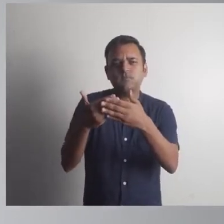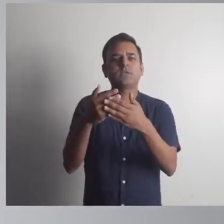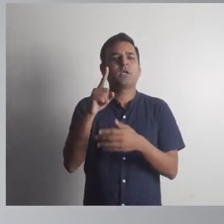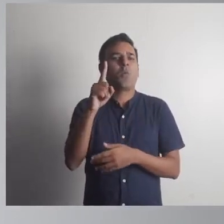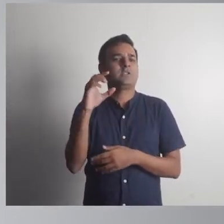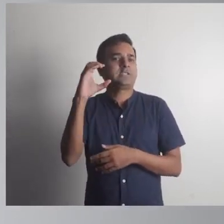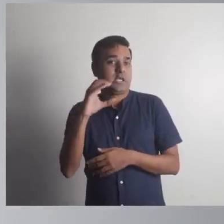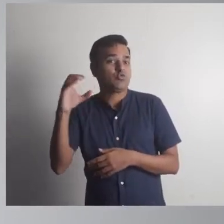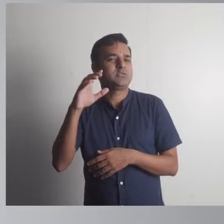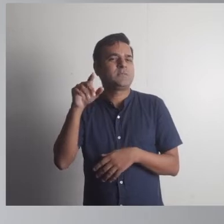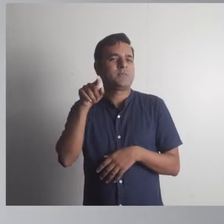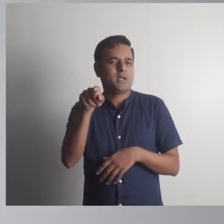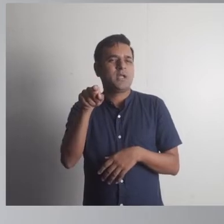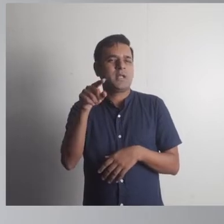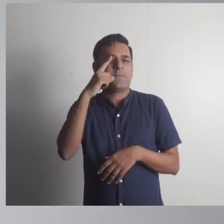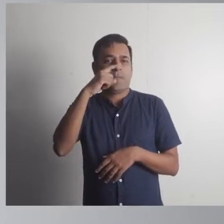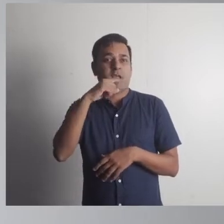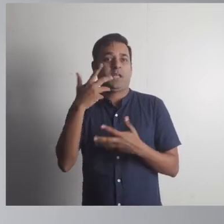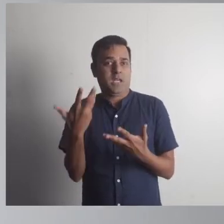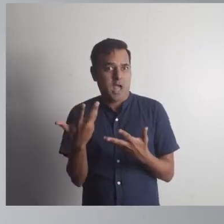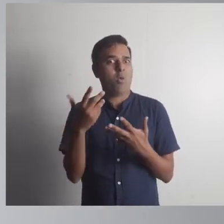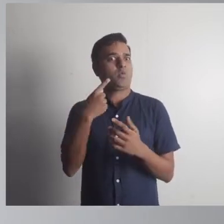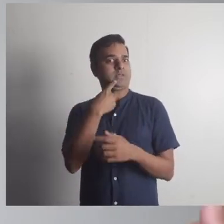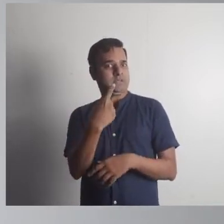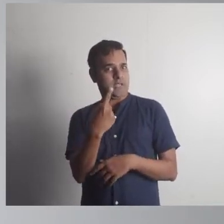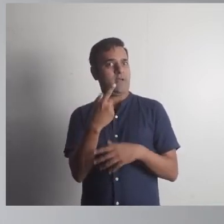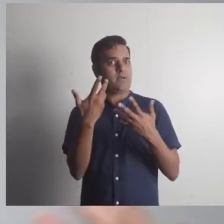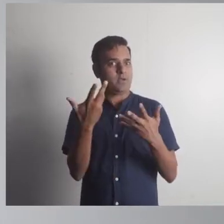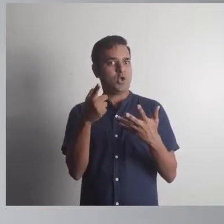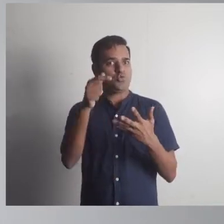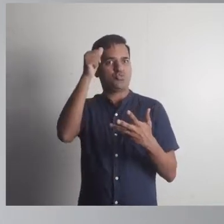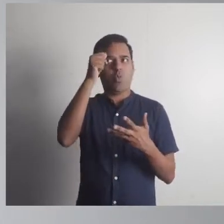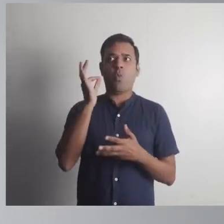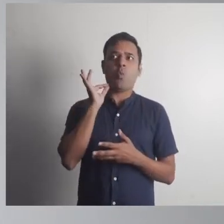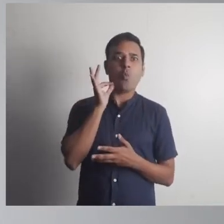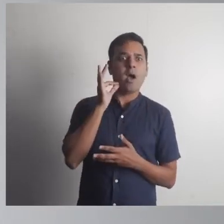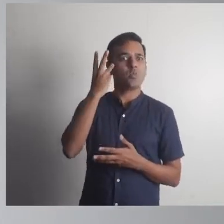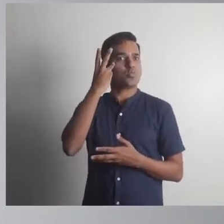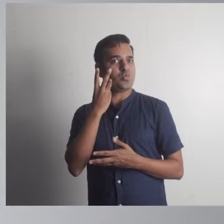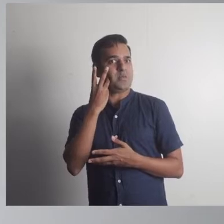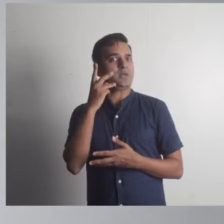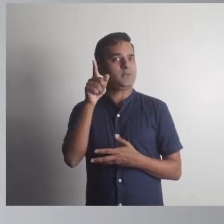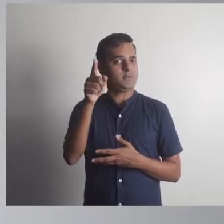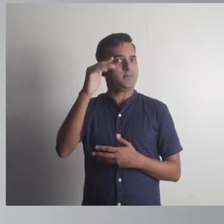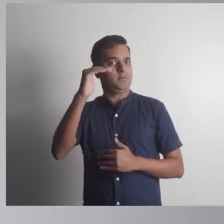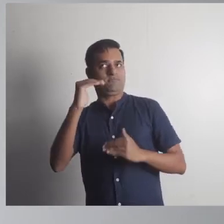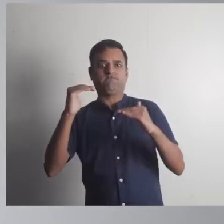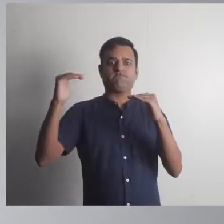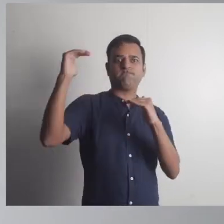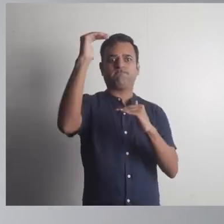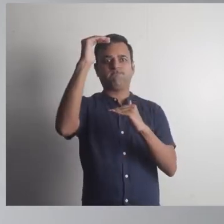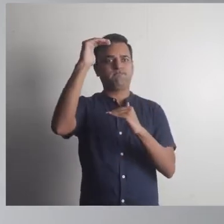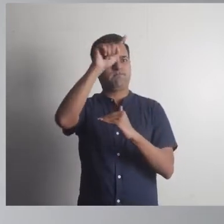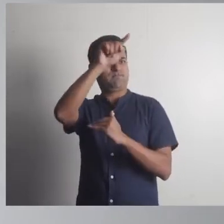all of those other realities that are part of all of our lives, whatever our color is around the world. And so intersectional